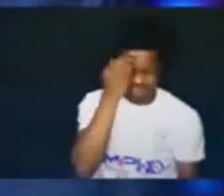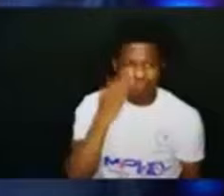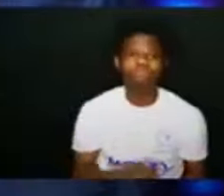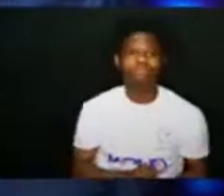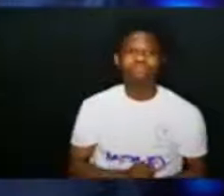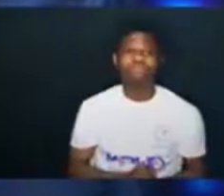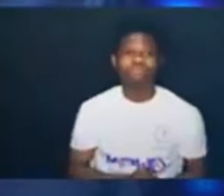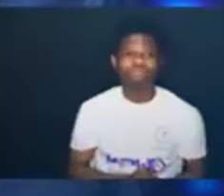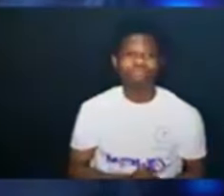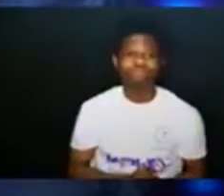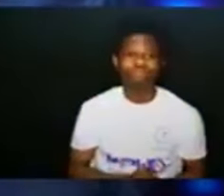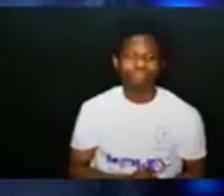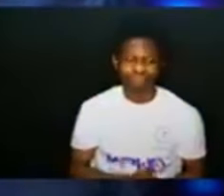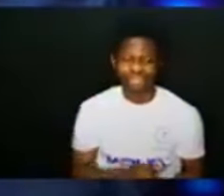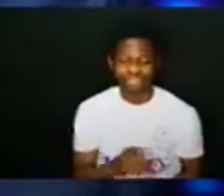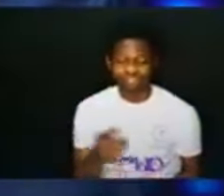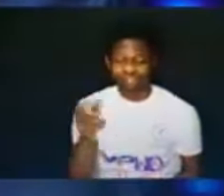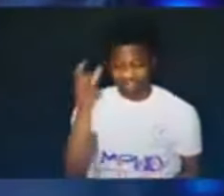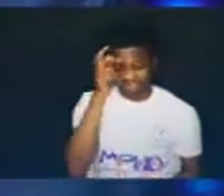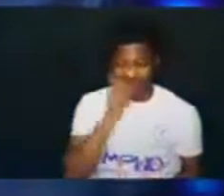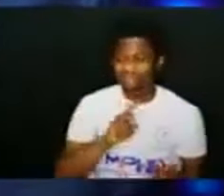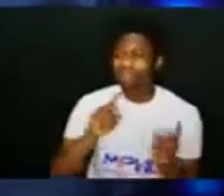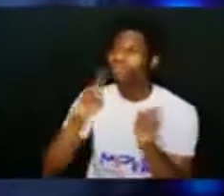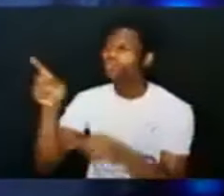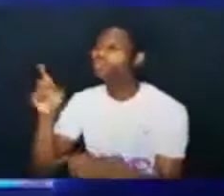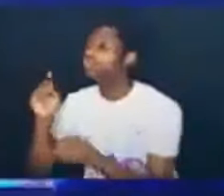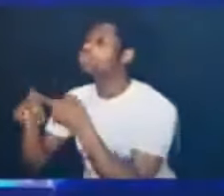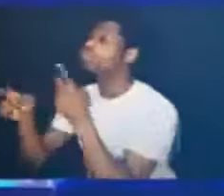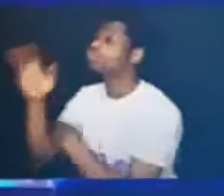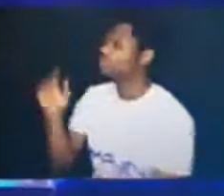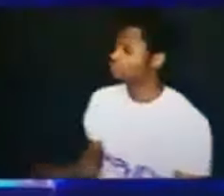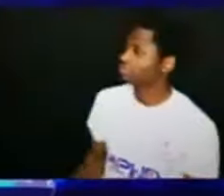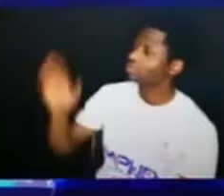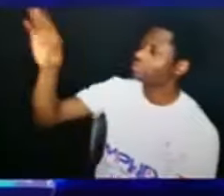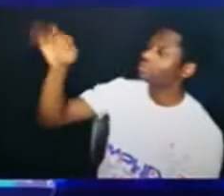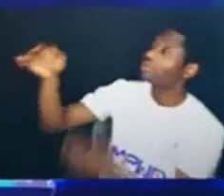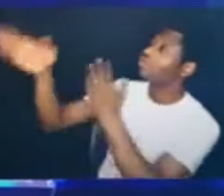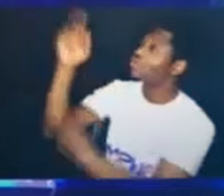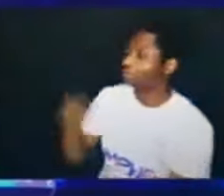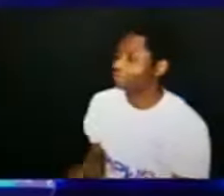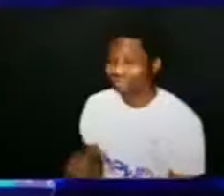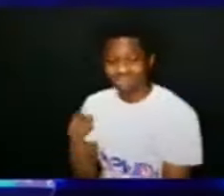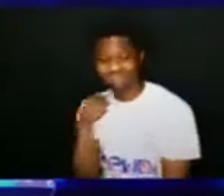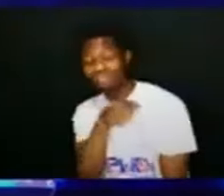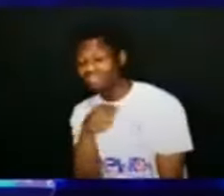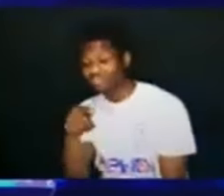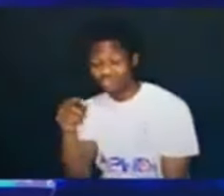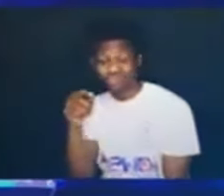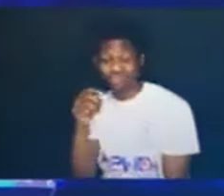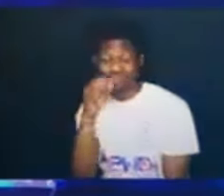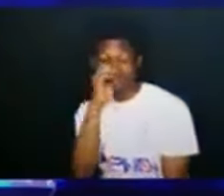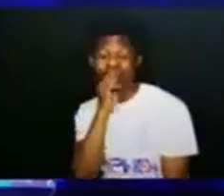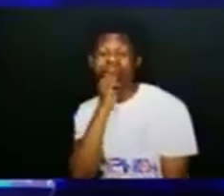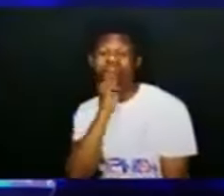you go to God and say that God, this is your elder. Ɔbɛ kɔ Nyankopɔn aka kyerɛ ne sɛ Awurade, what's up ni? I have to lock